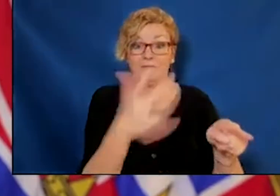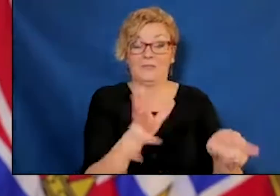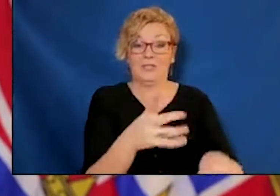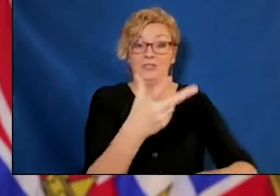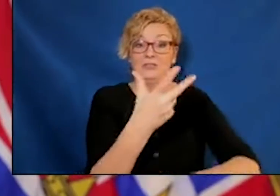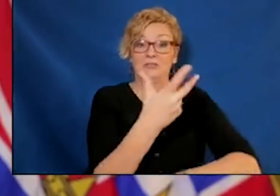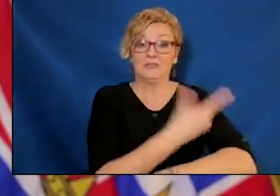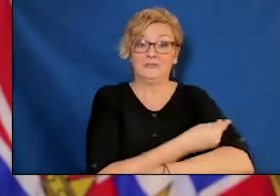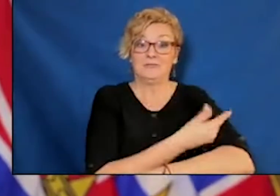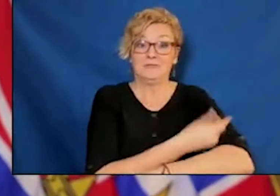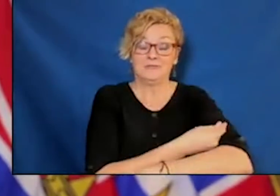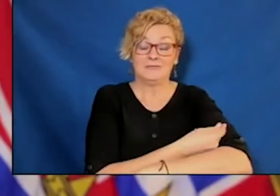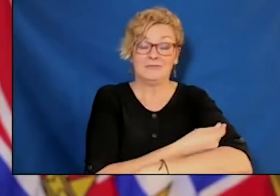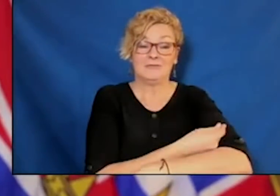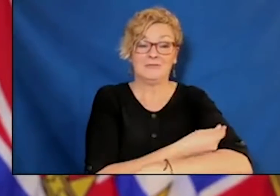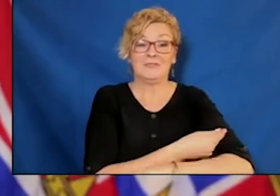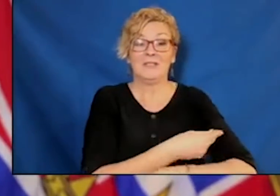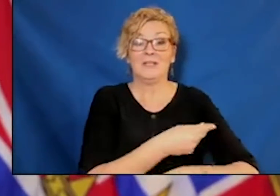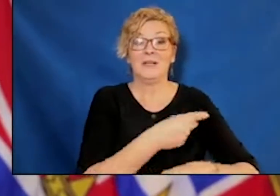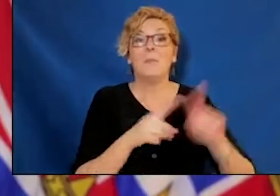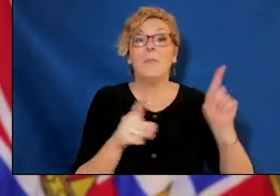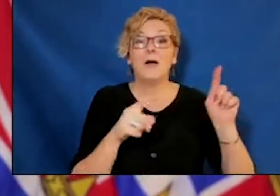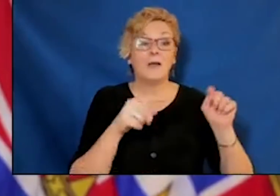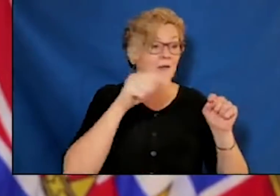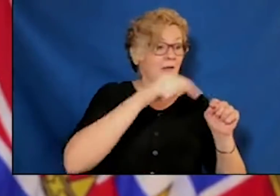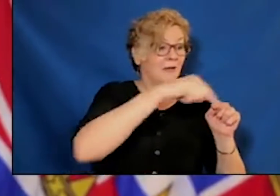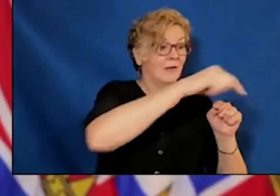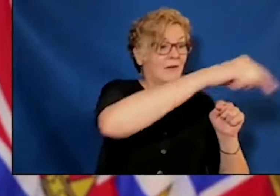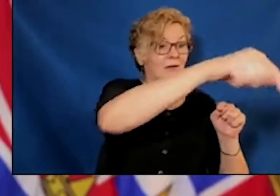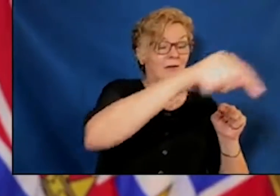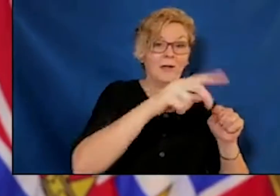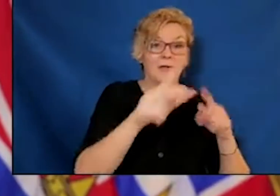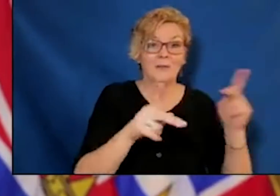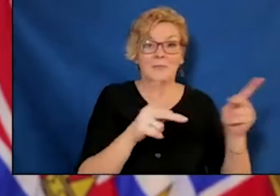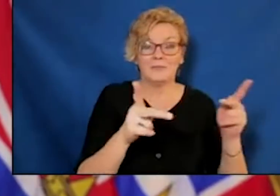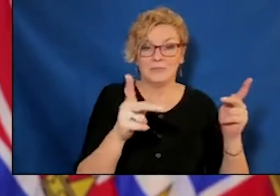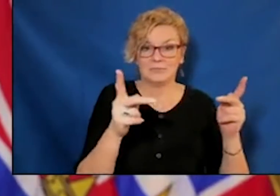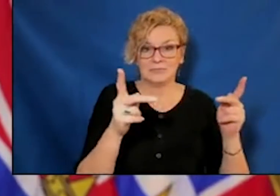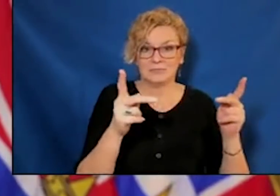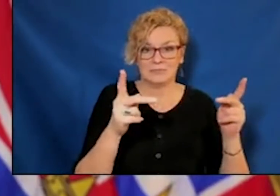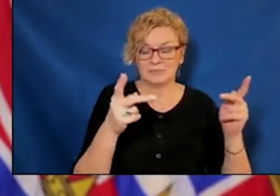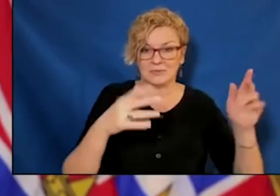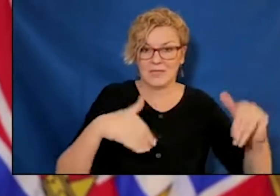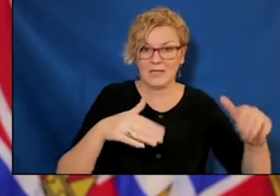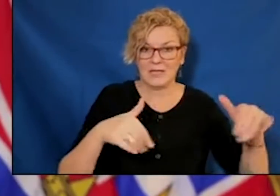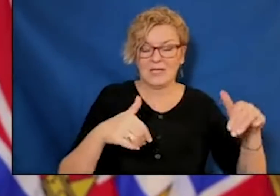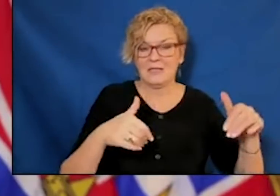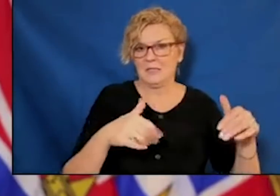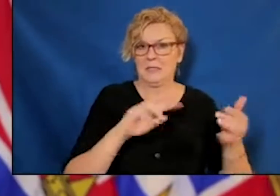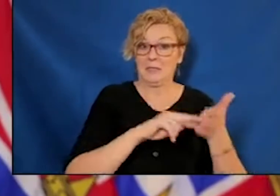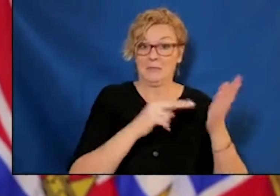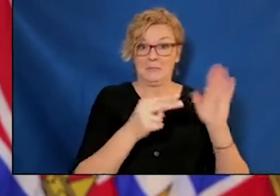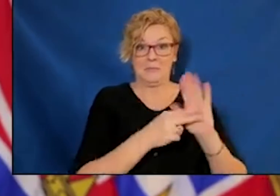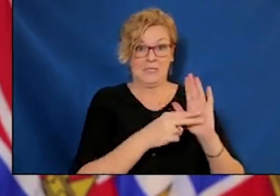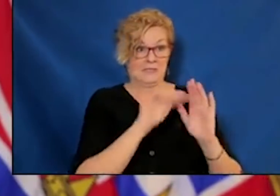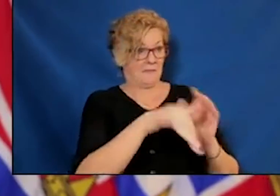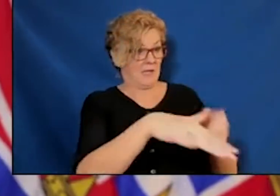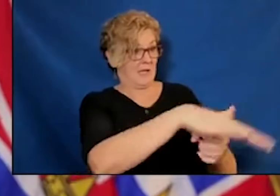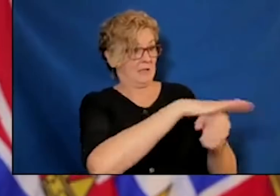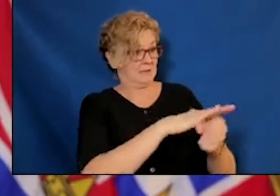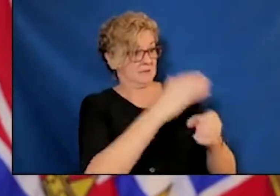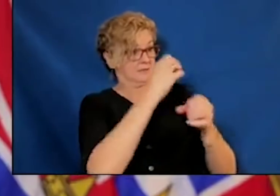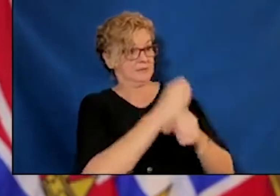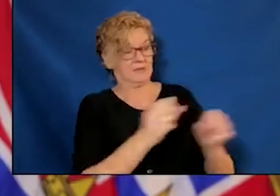stop that widespread community transmission. Where I think Dr. Fauci and others are concerned about is the